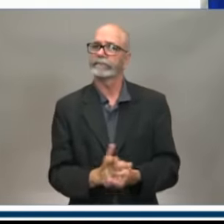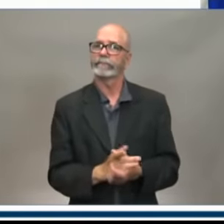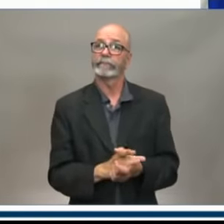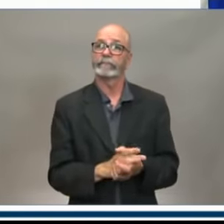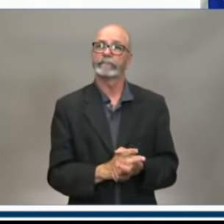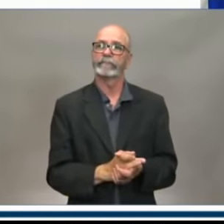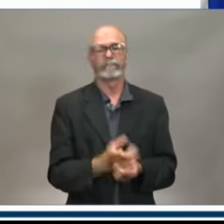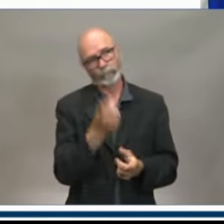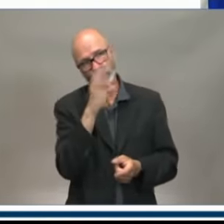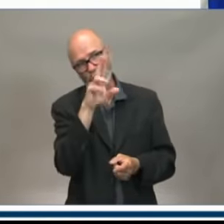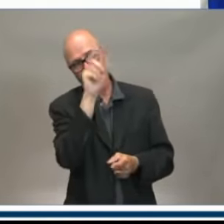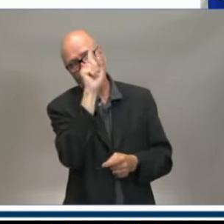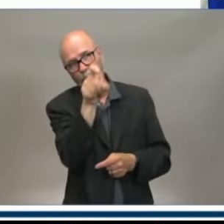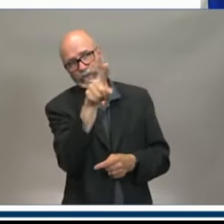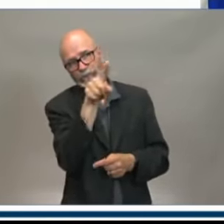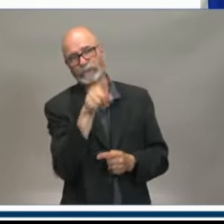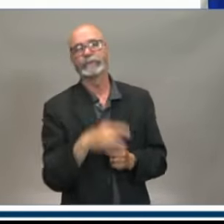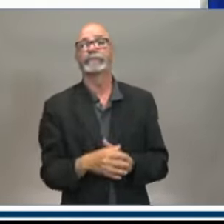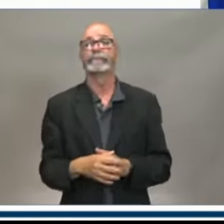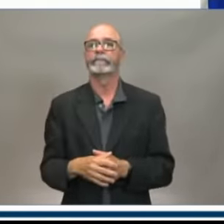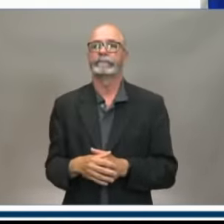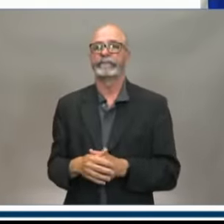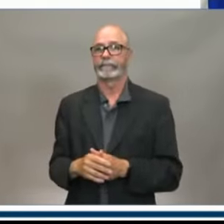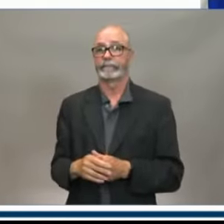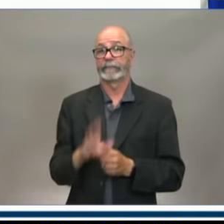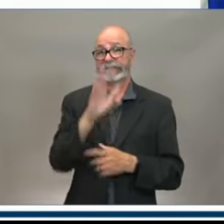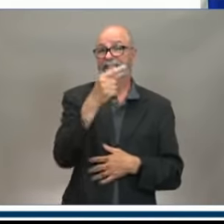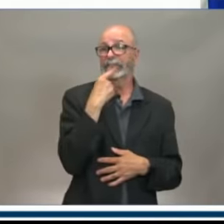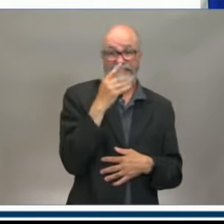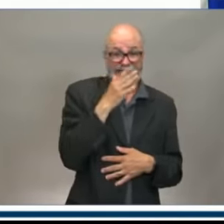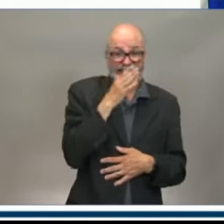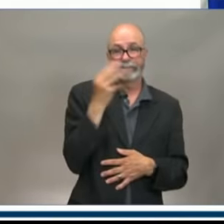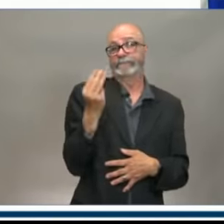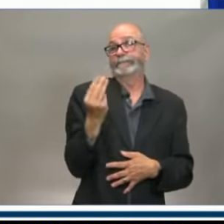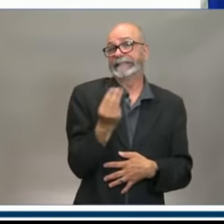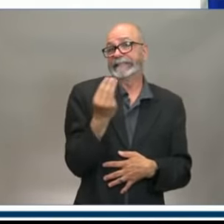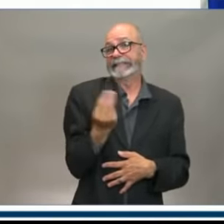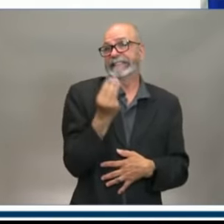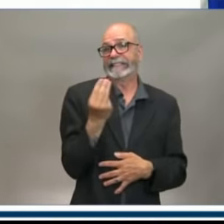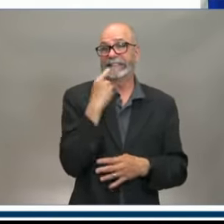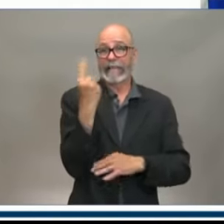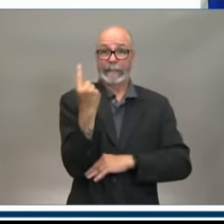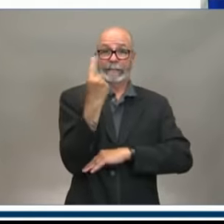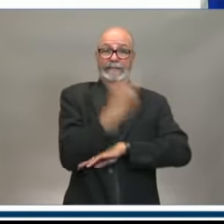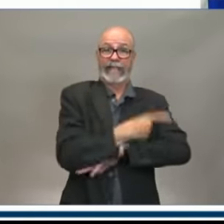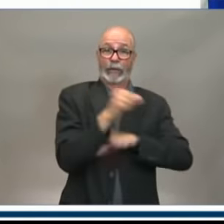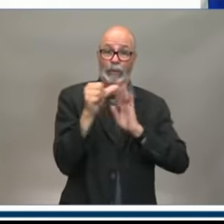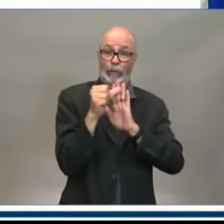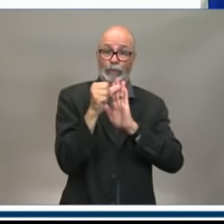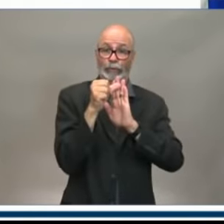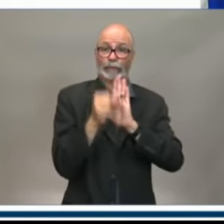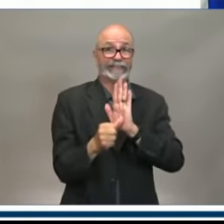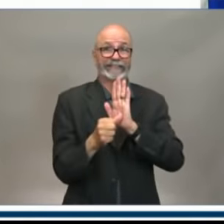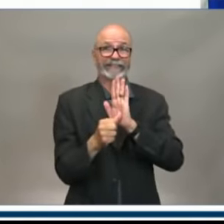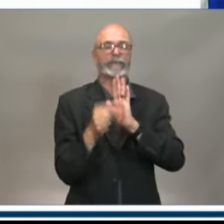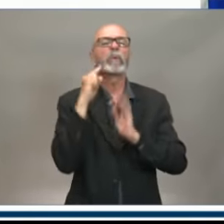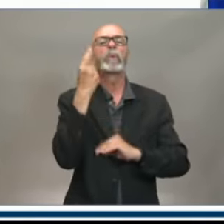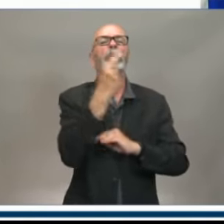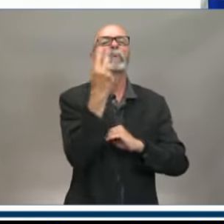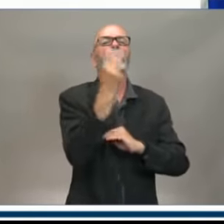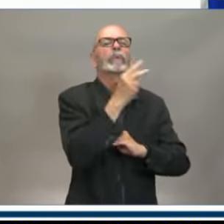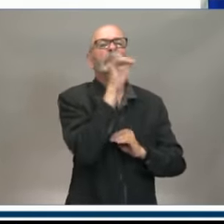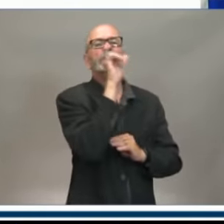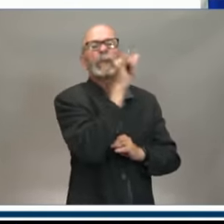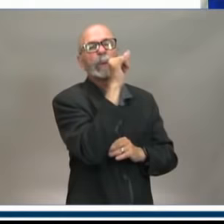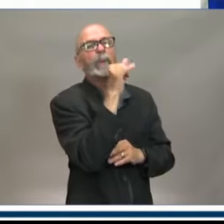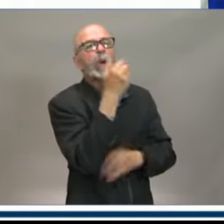Strang, day and short surgeries will resume on Monday. We've heard from people who require surgery with more substantial hospital stays that are concerned and